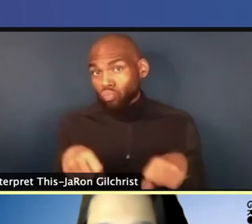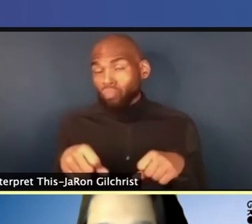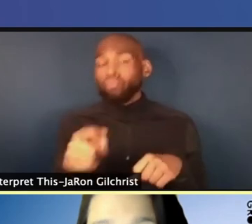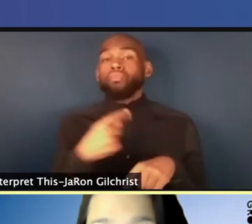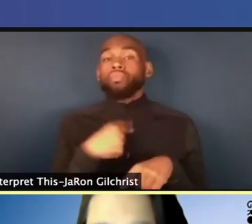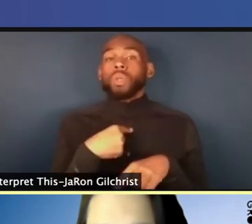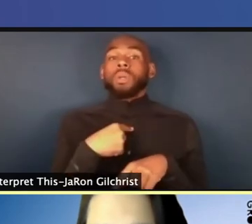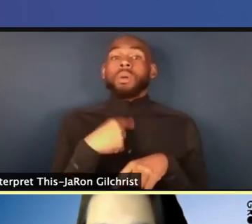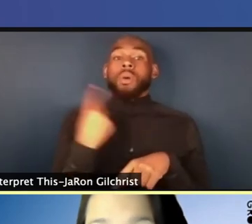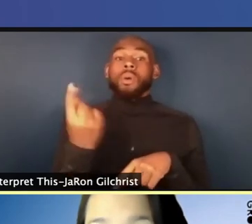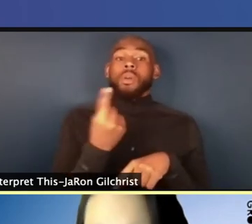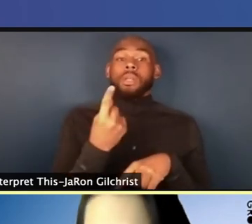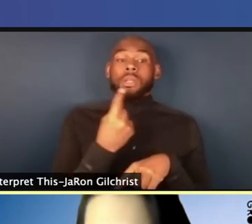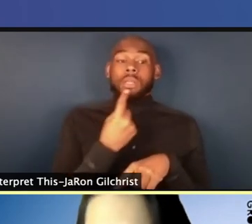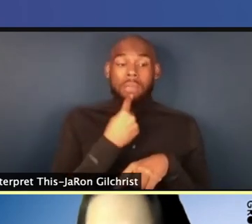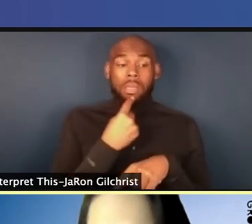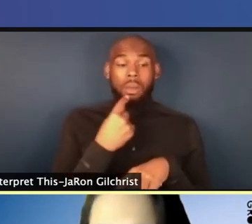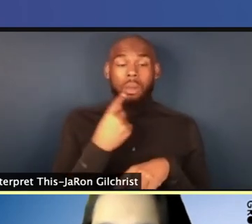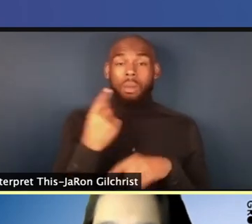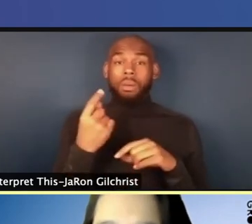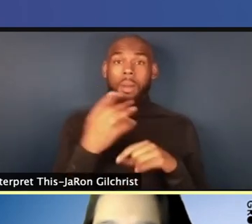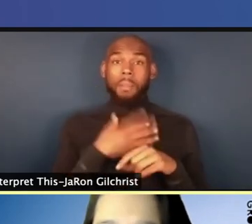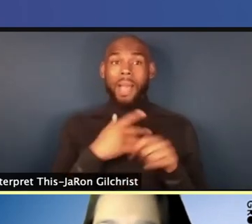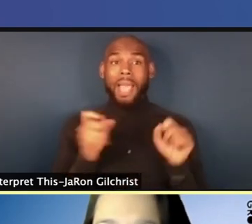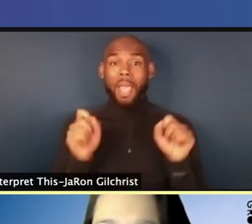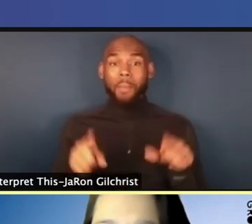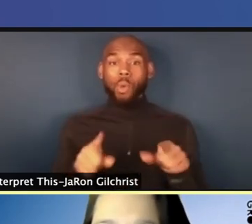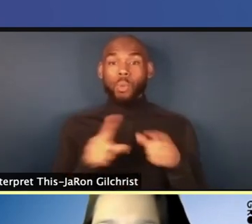my always impulse to organize.